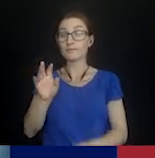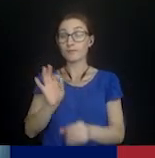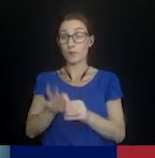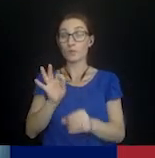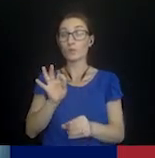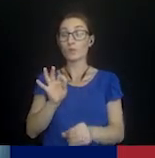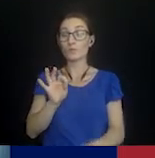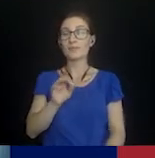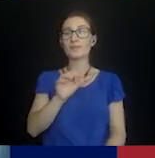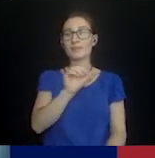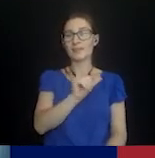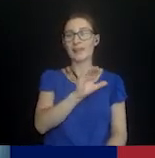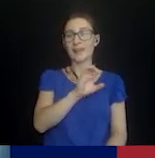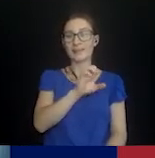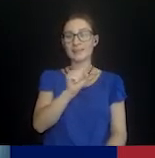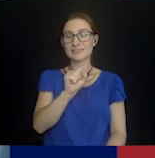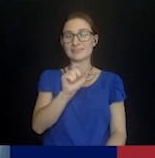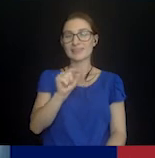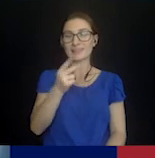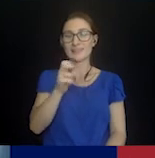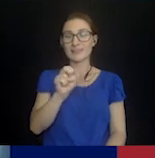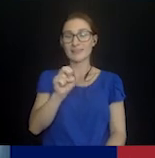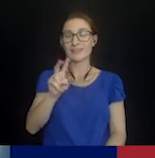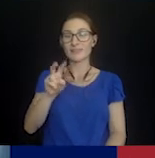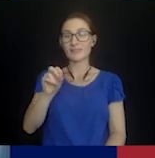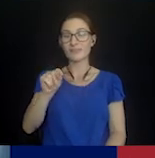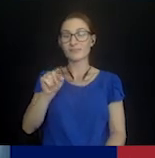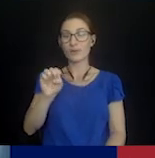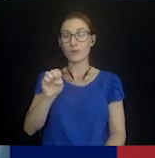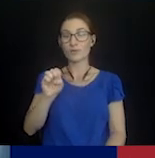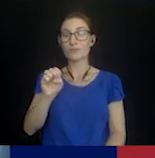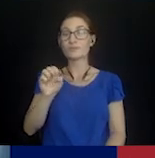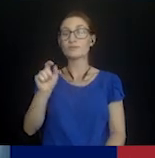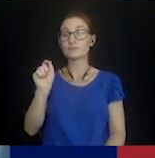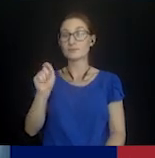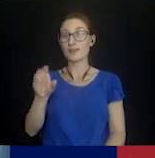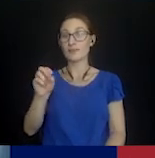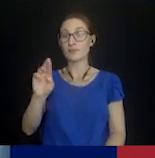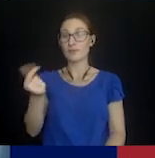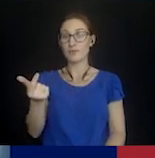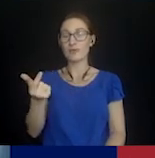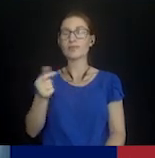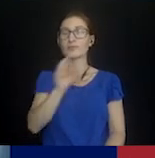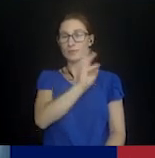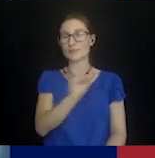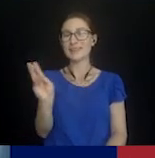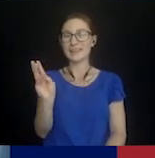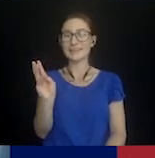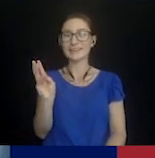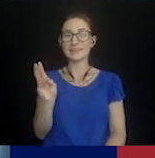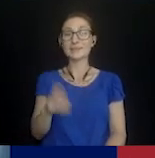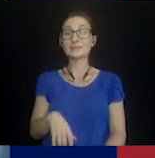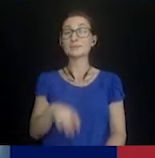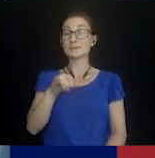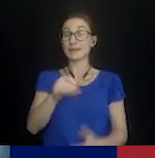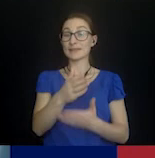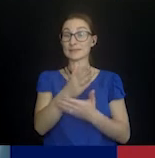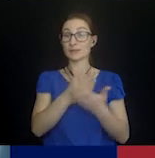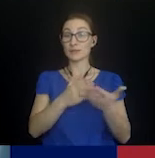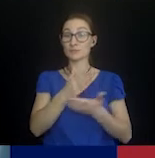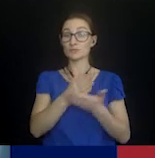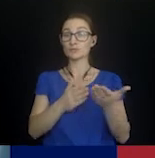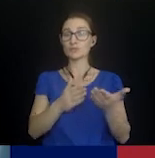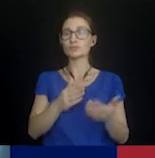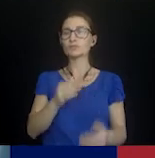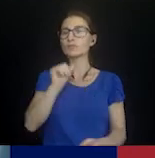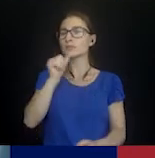accesstovote.org's website, a section that I think is